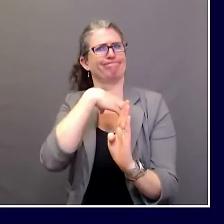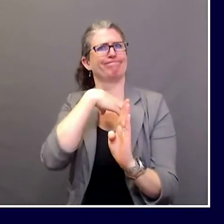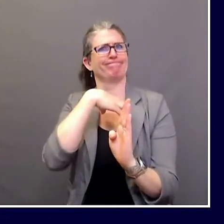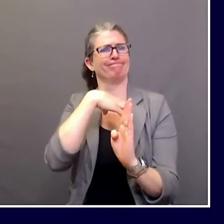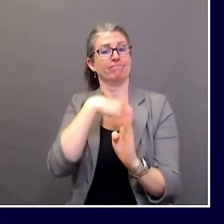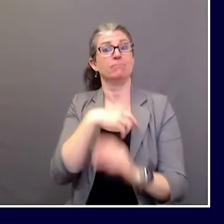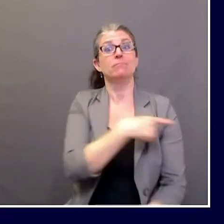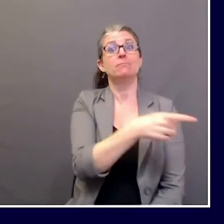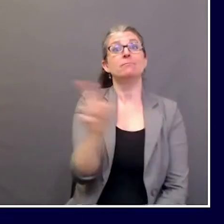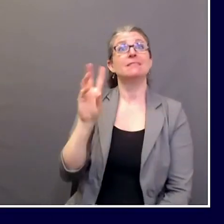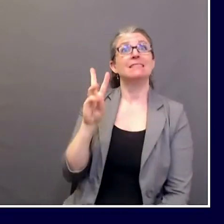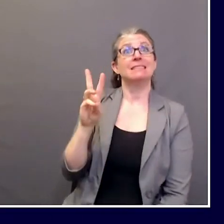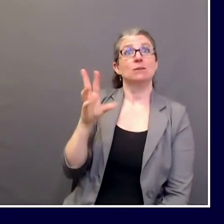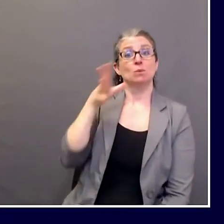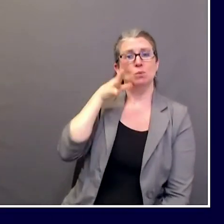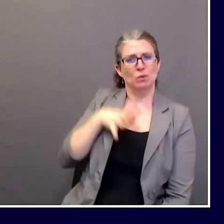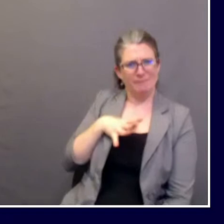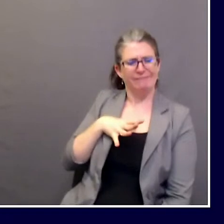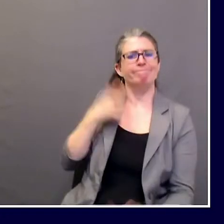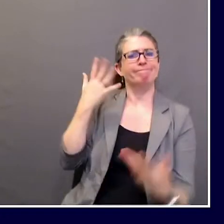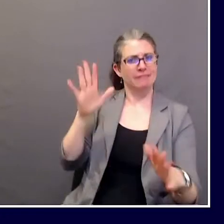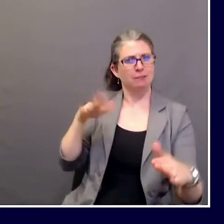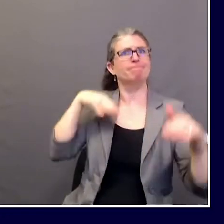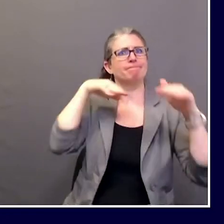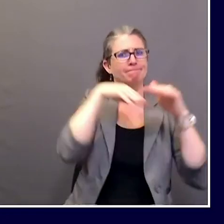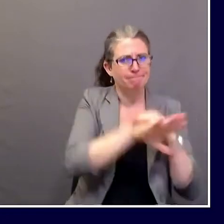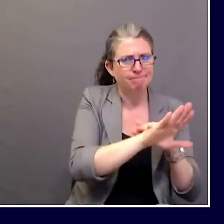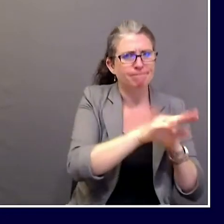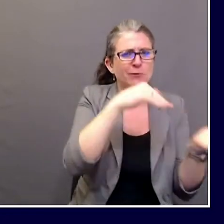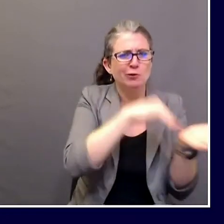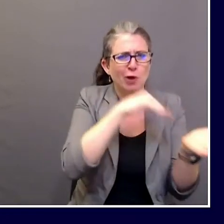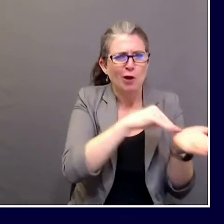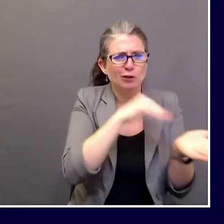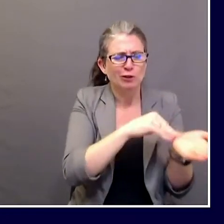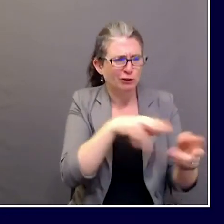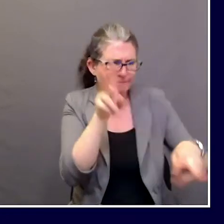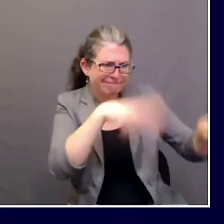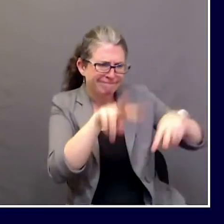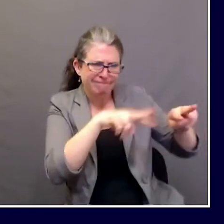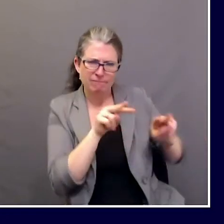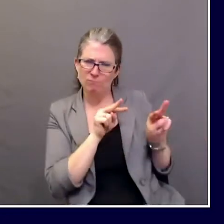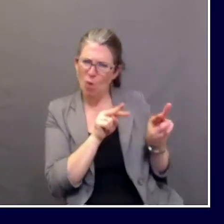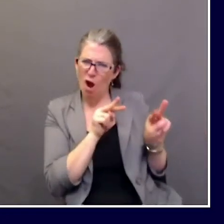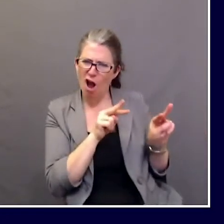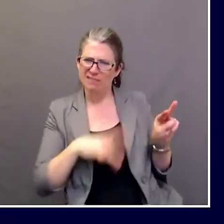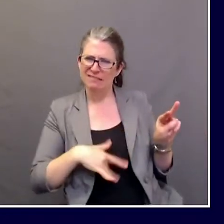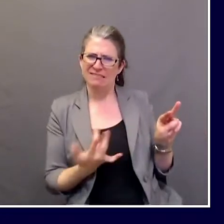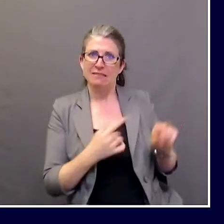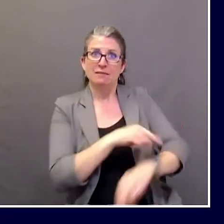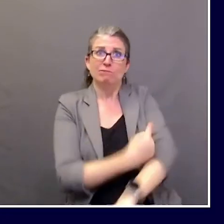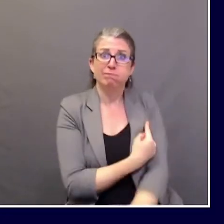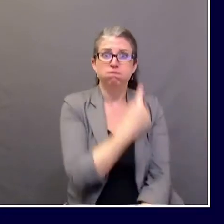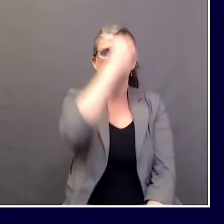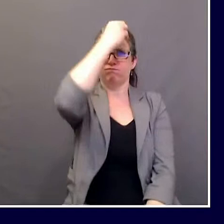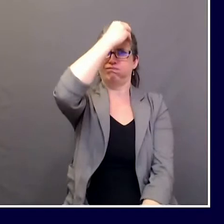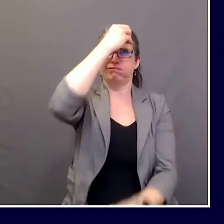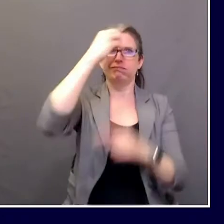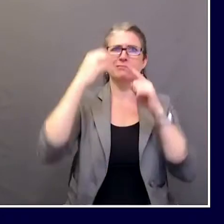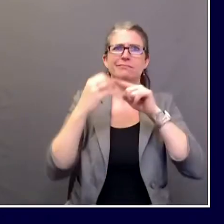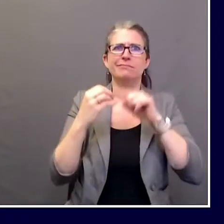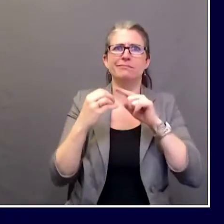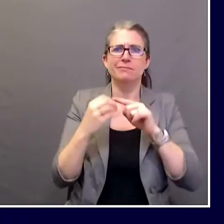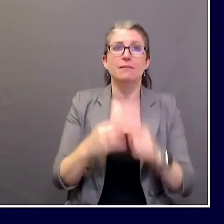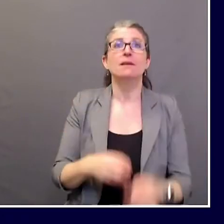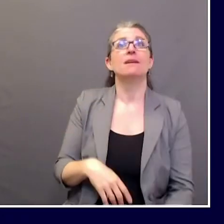moment. But none of those 6 cases occurred in Maine. Now, the reason why this is of